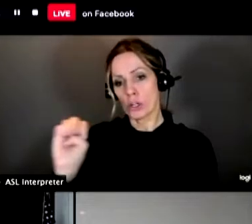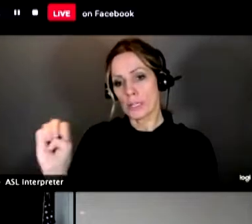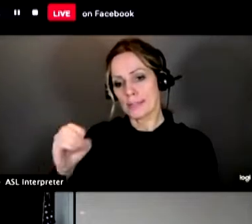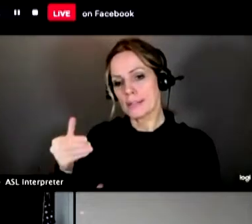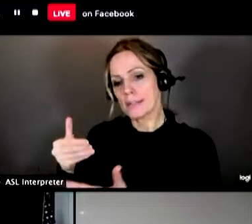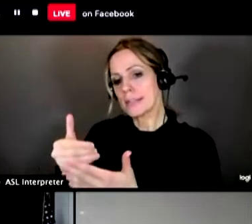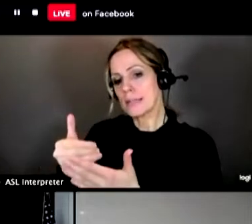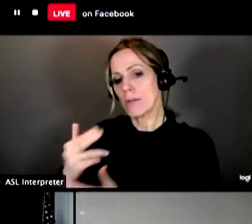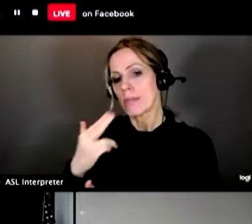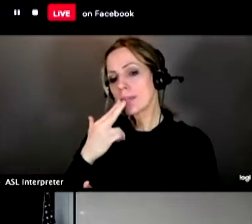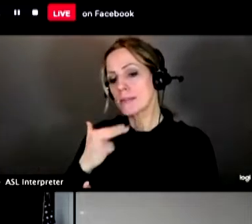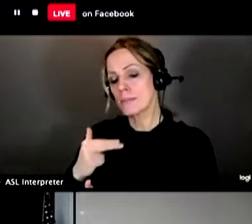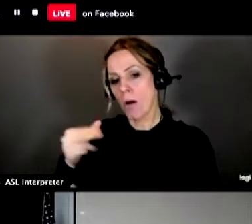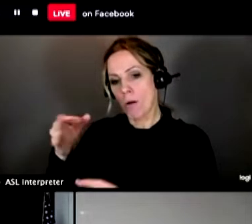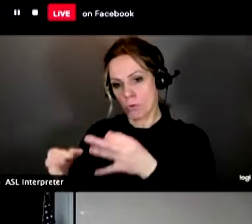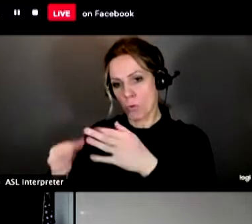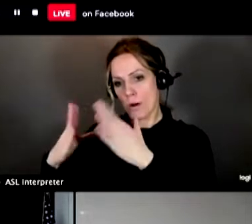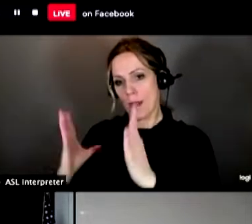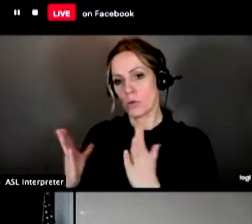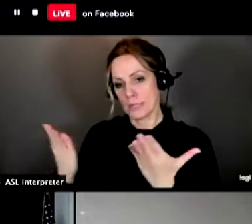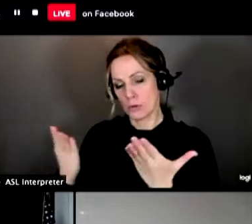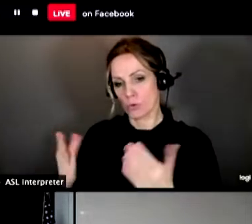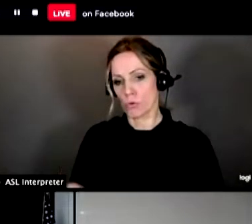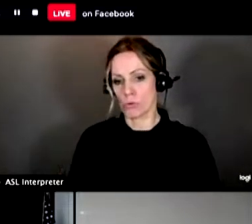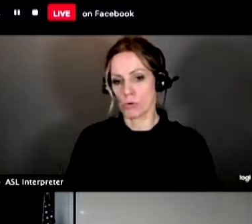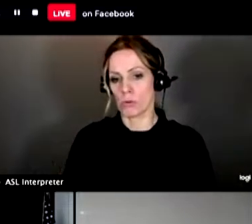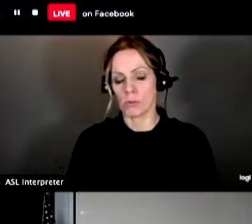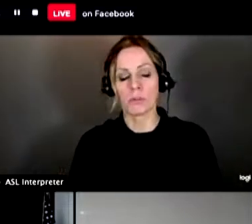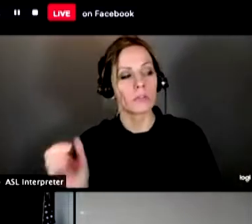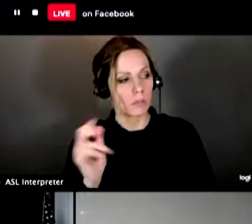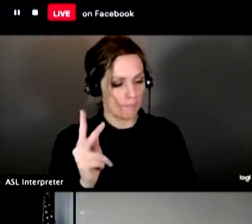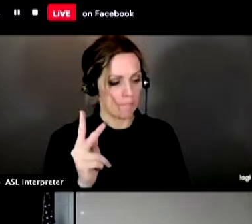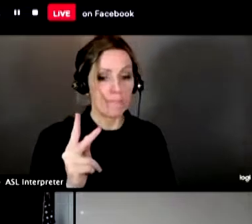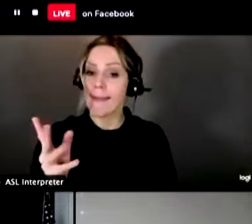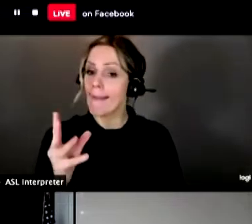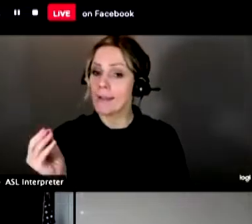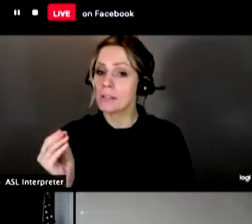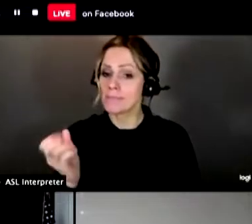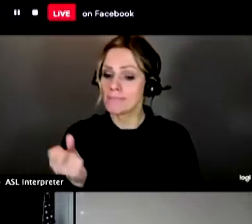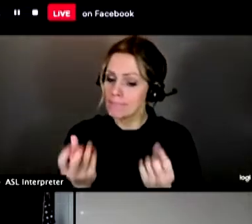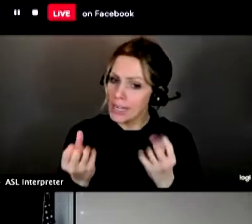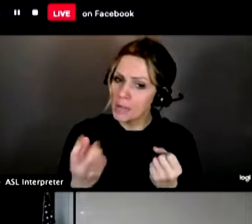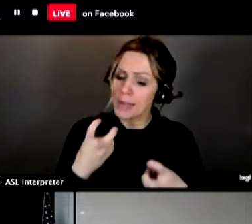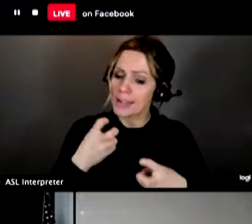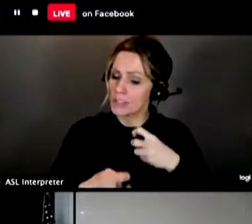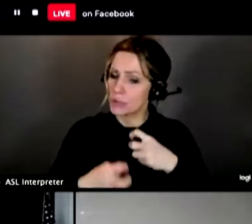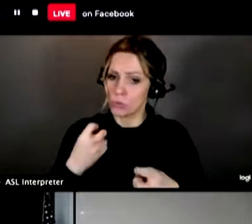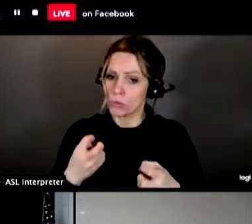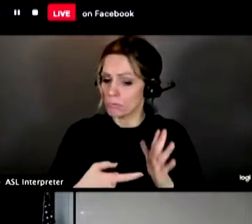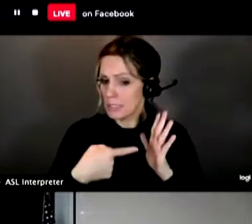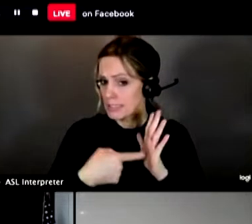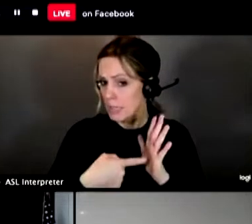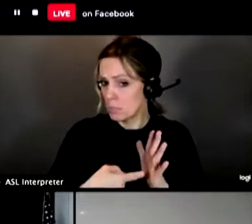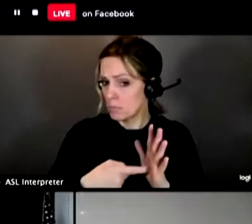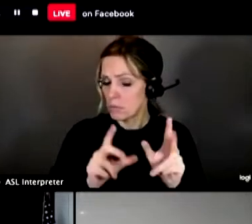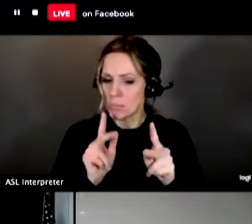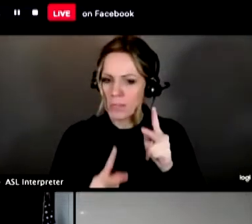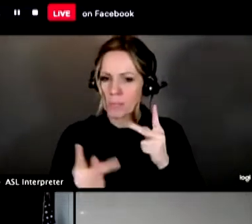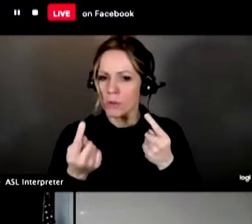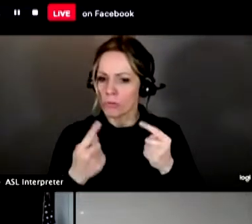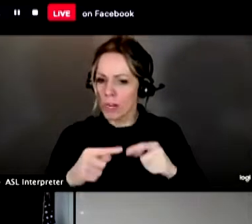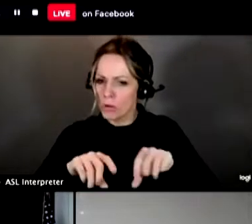here. Okay. And there's been a lot of issues, people trying to break in my apartment, and